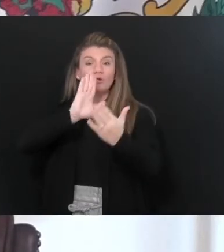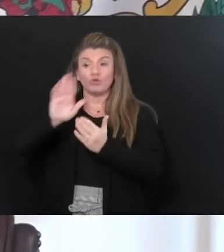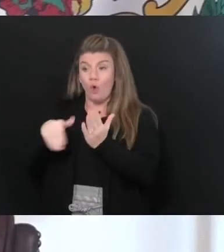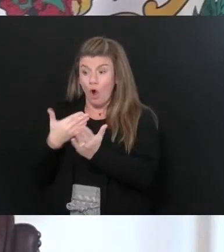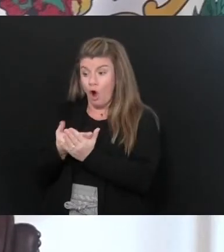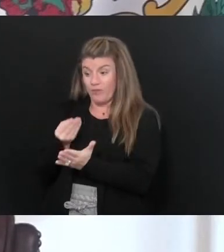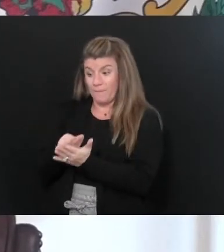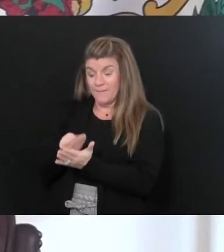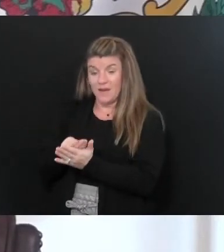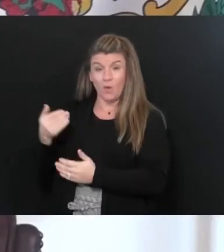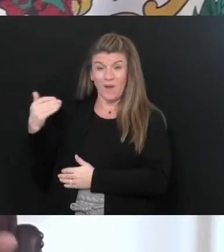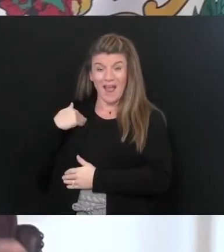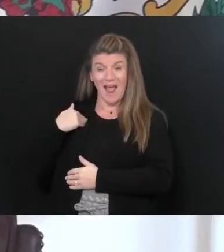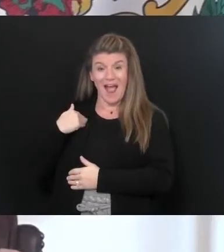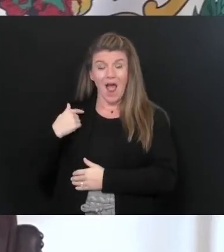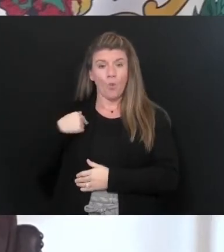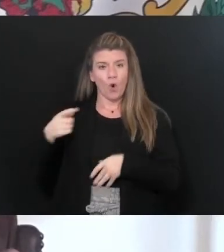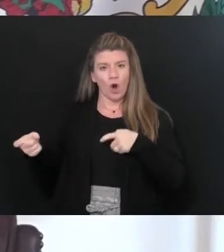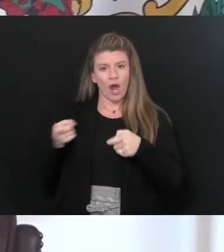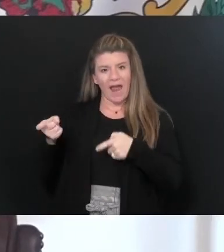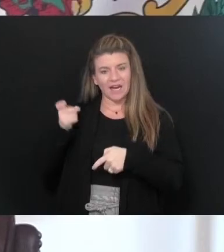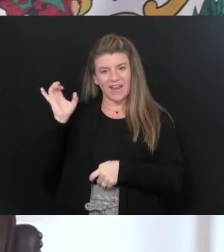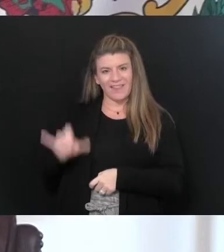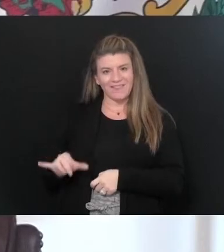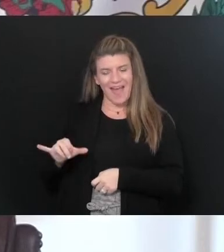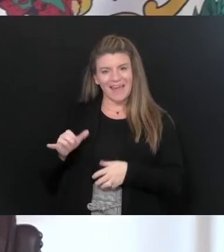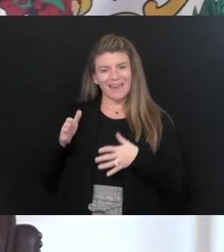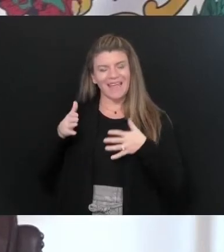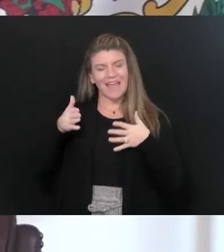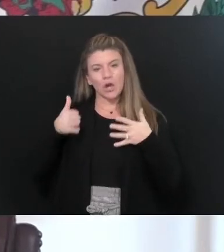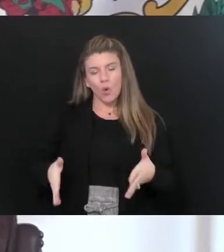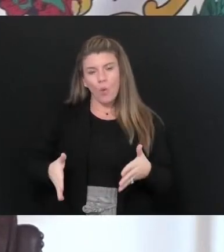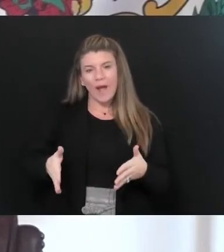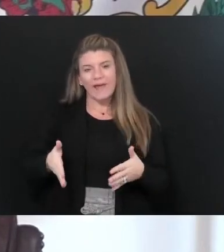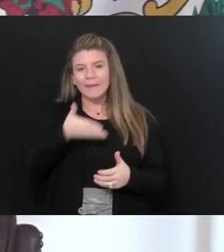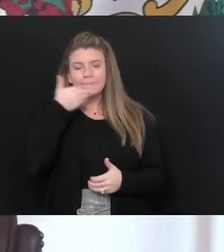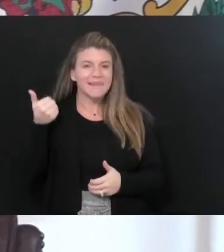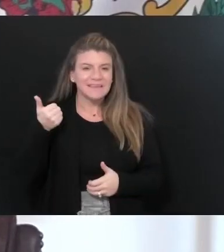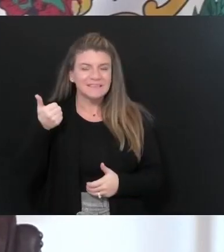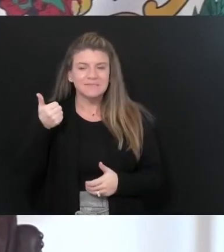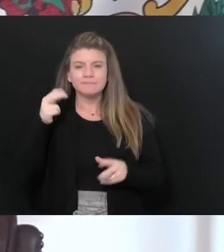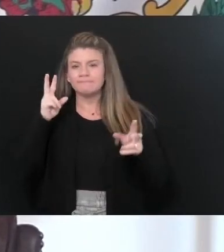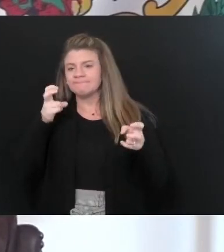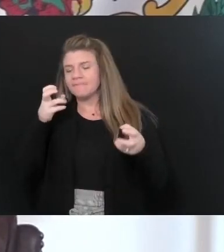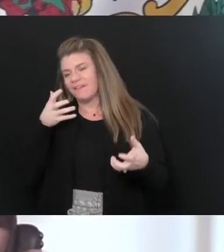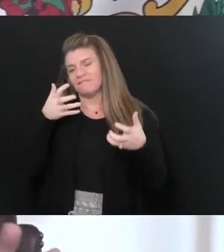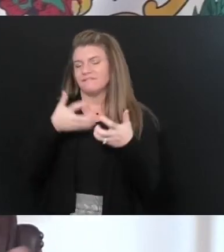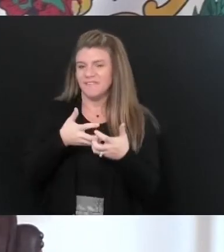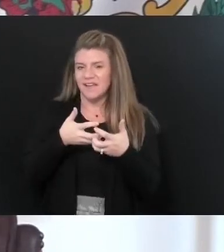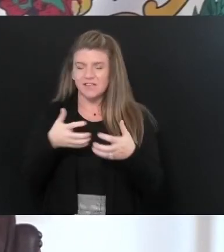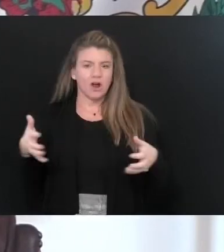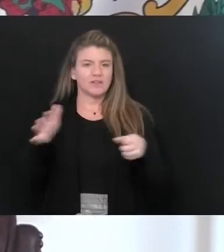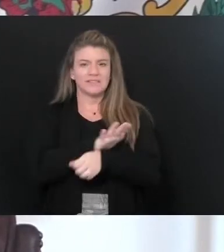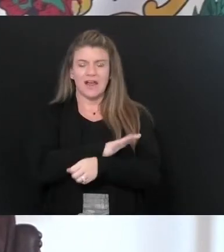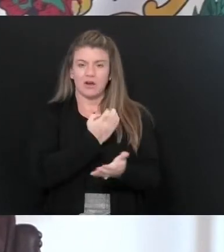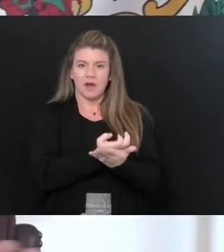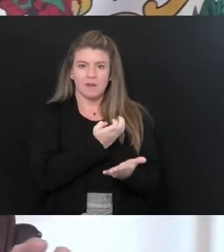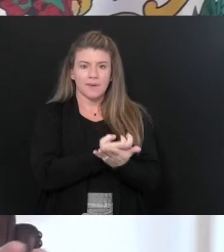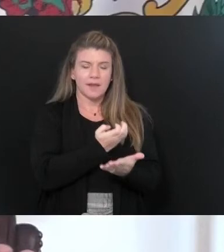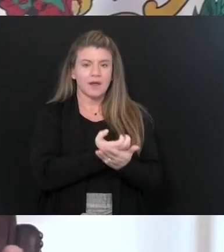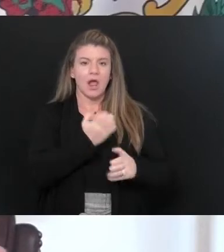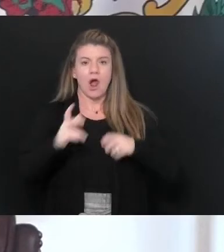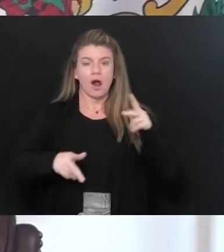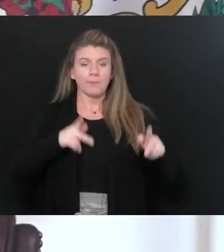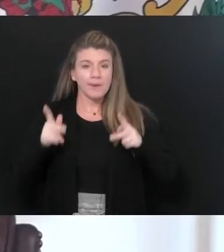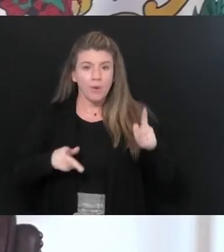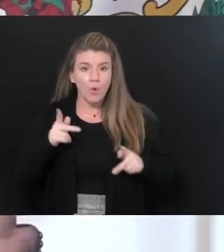had, we're handling that in a way that best fits our entire economy, all of our